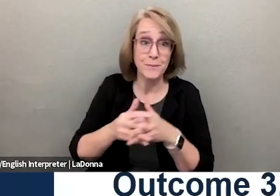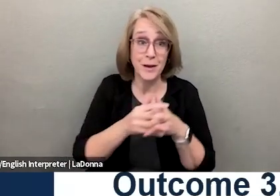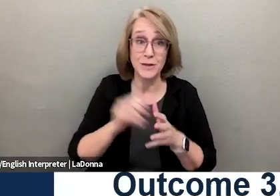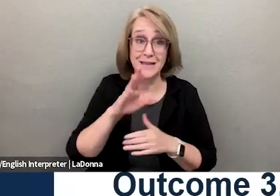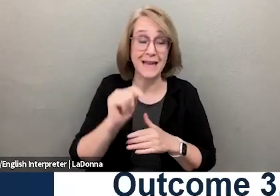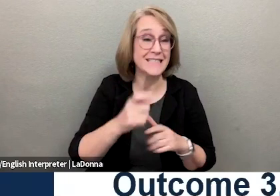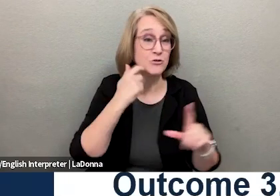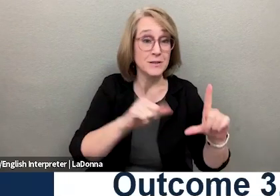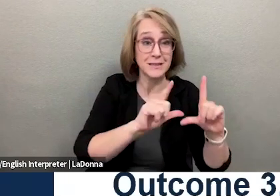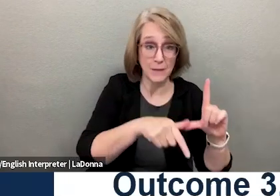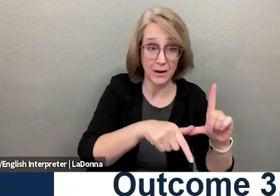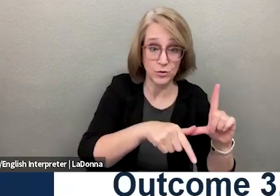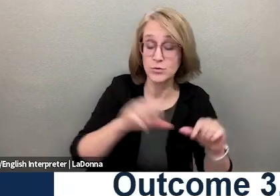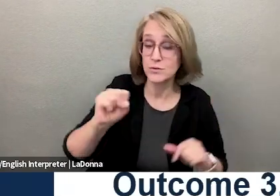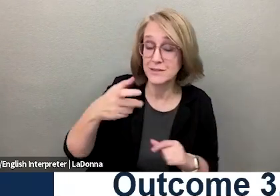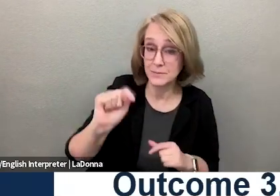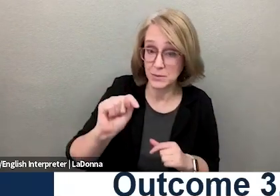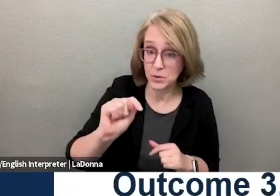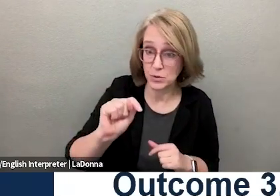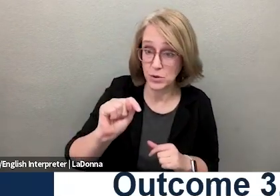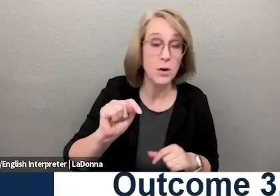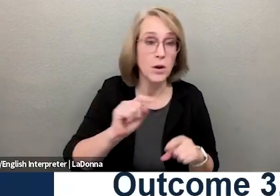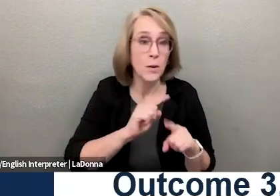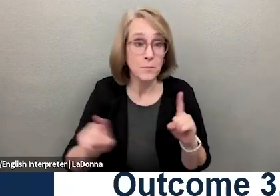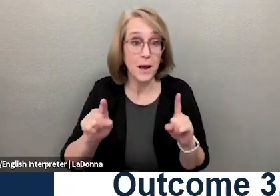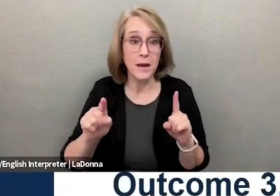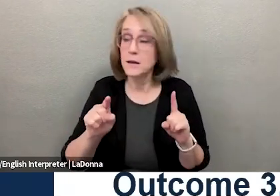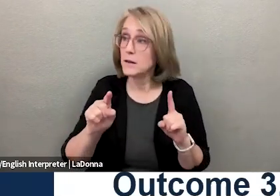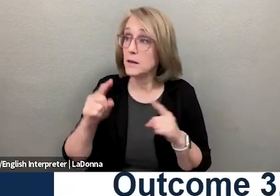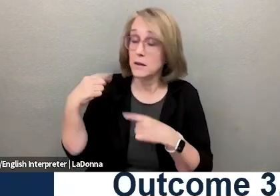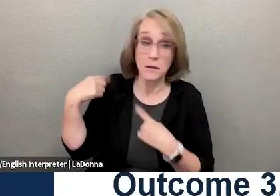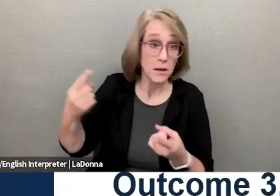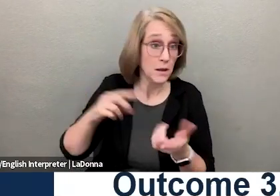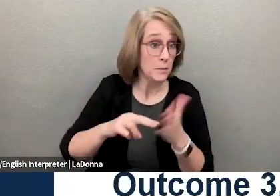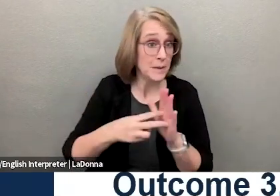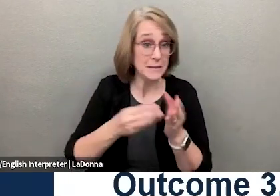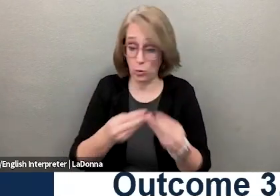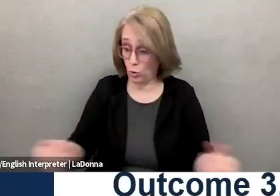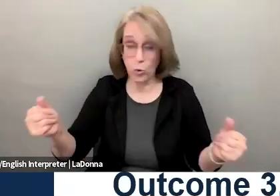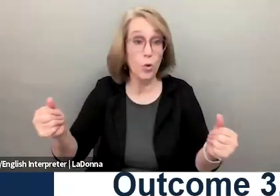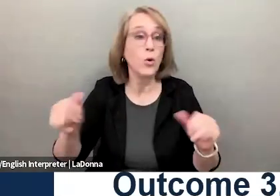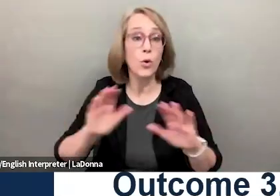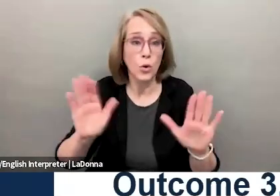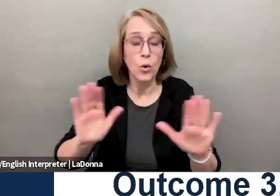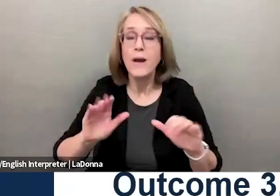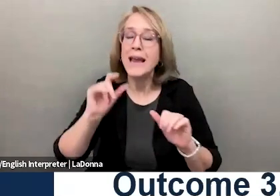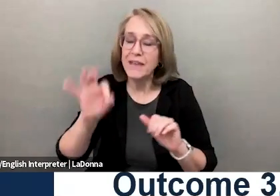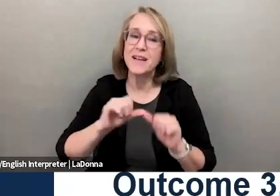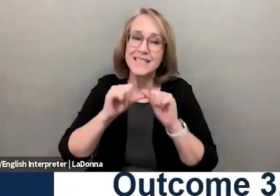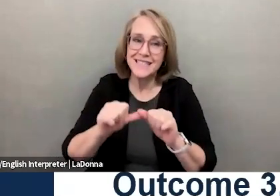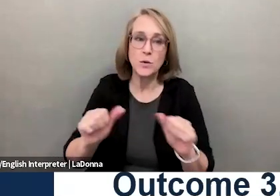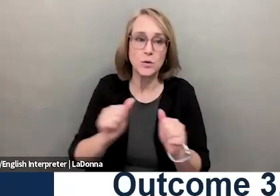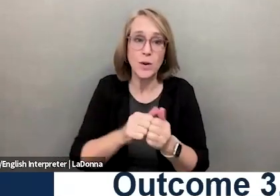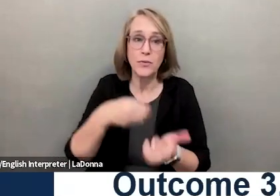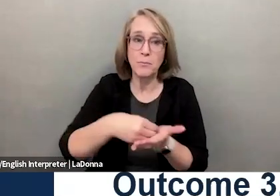away. But as long as it continues to get appropriations, the act will still be in place,